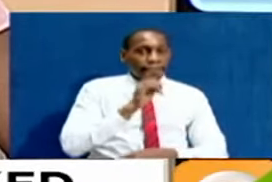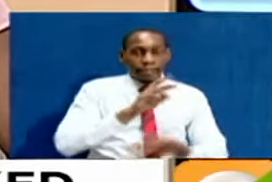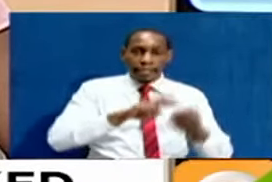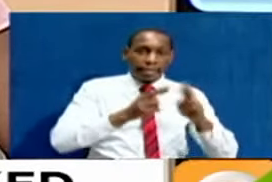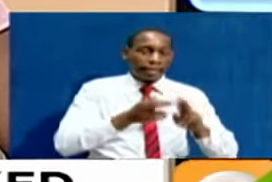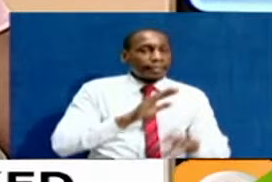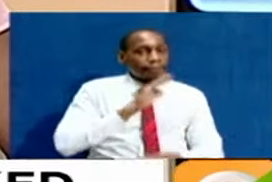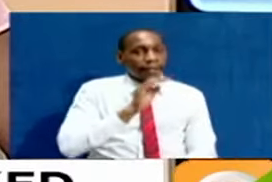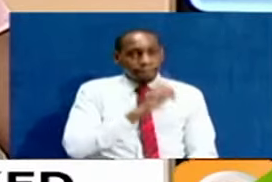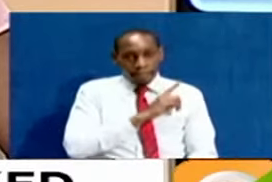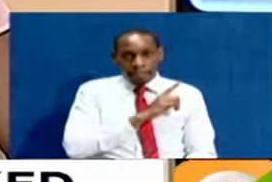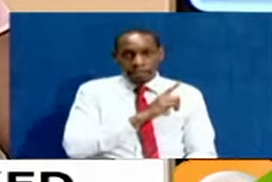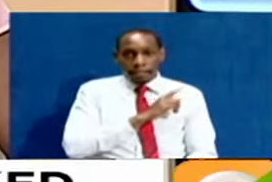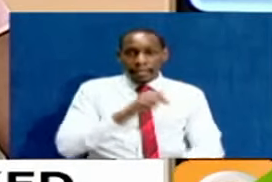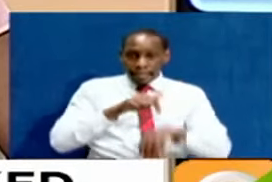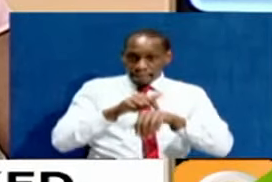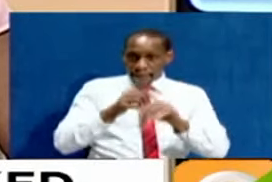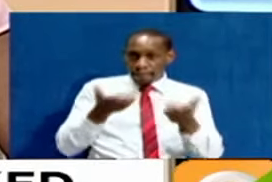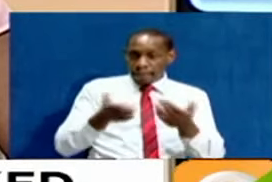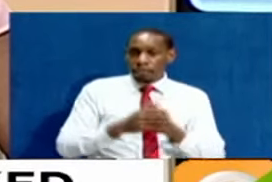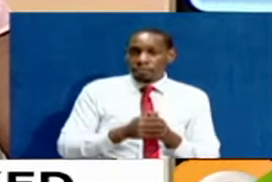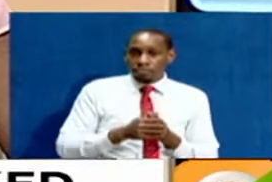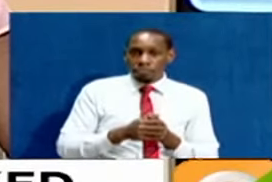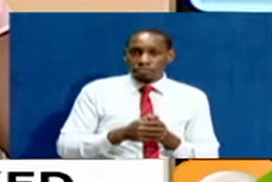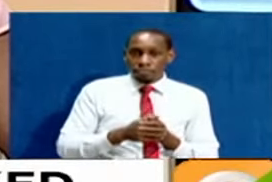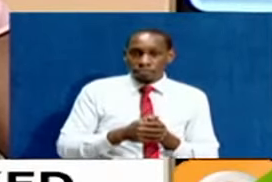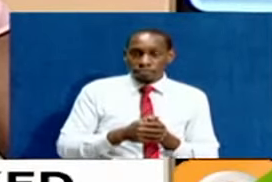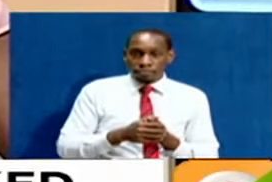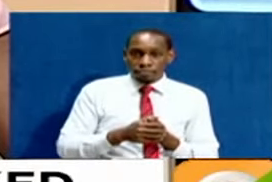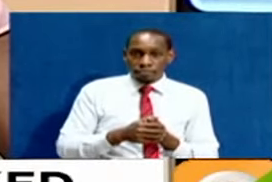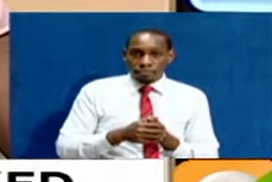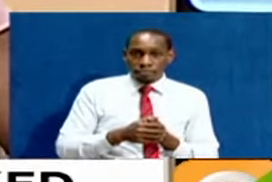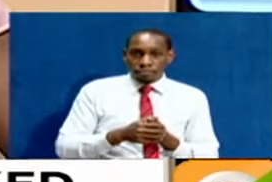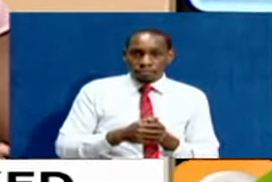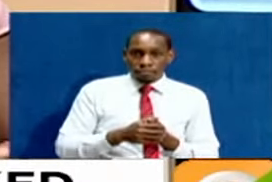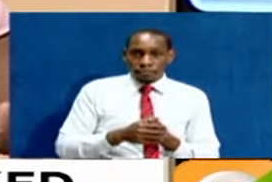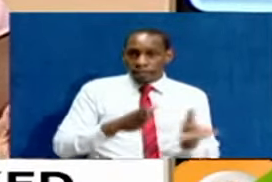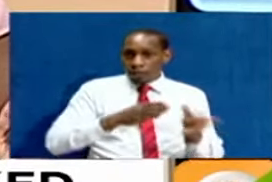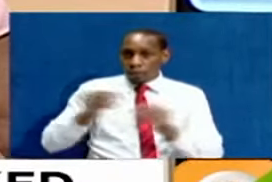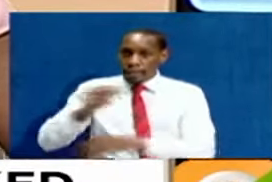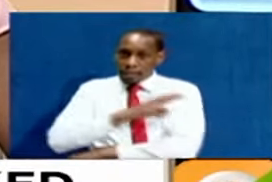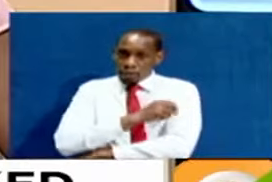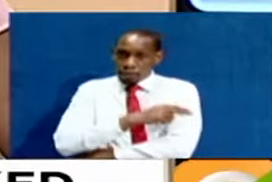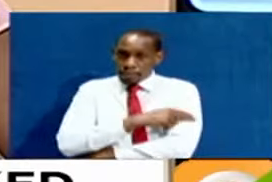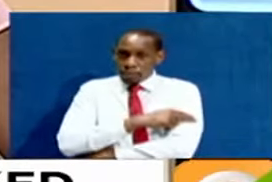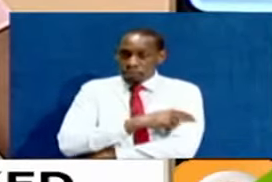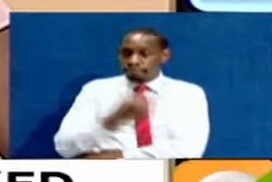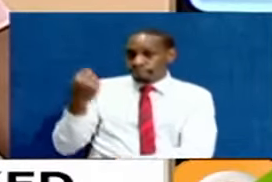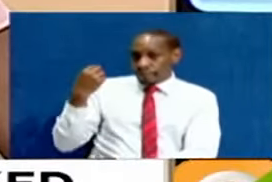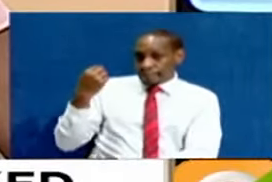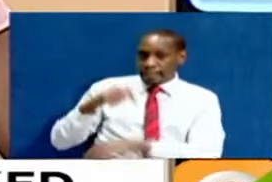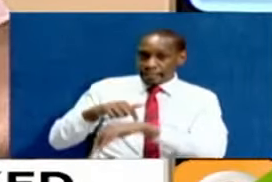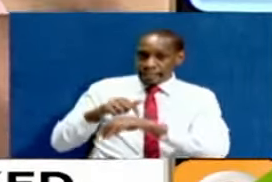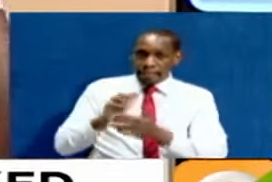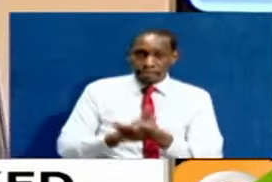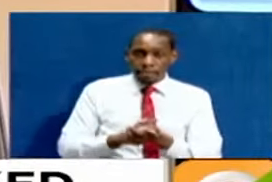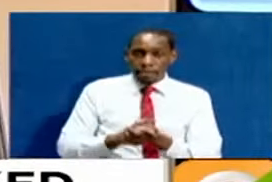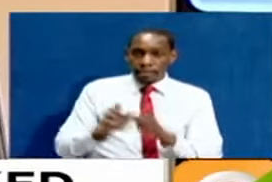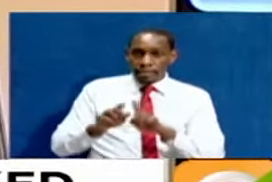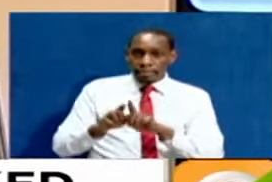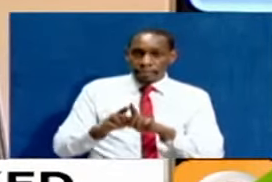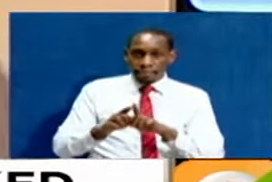relative. At this point, I was at a hospital a few days ago, and I was